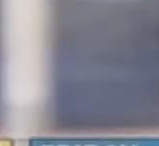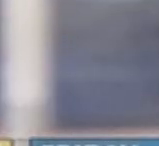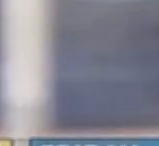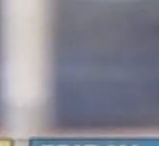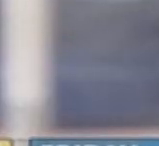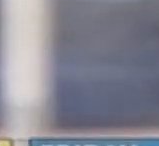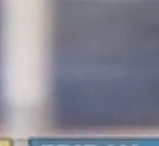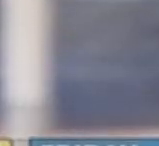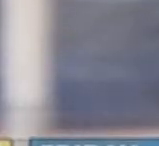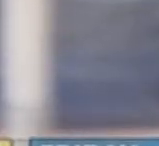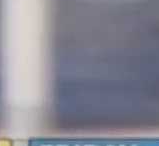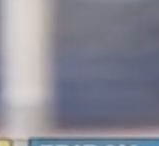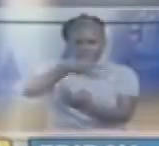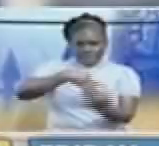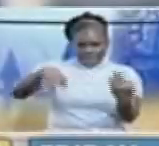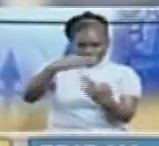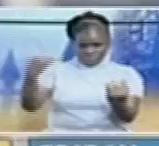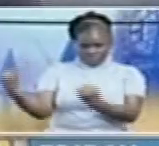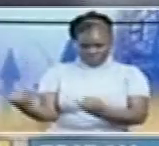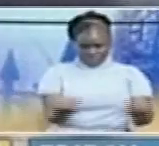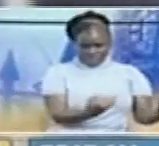If the federation will invite me